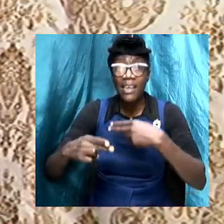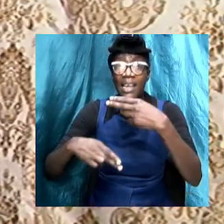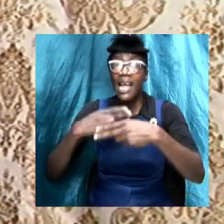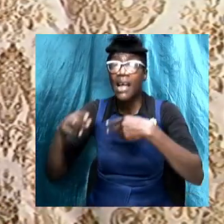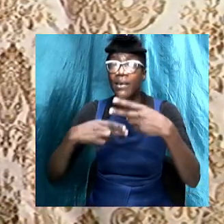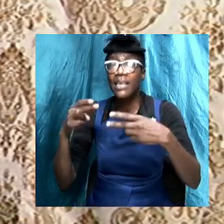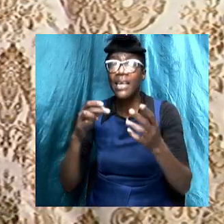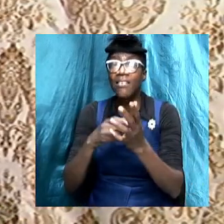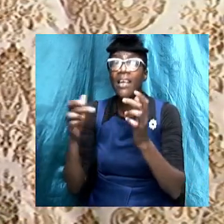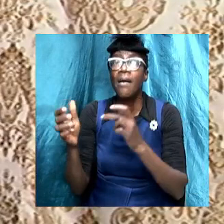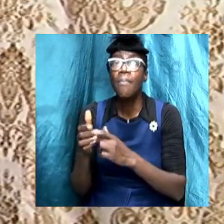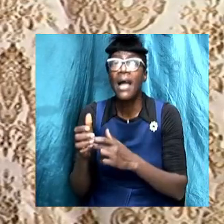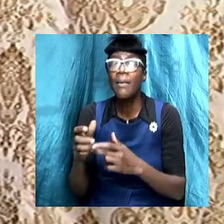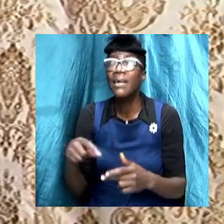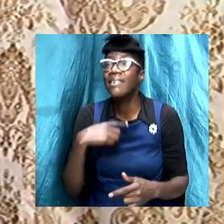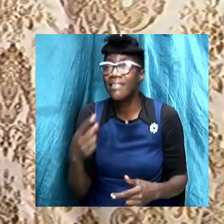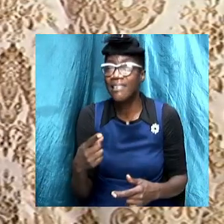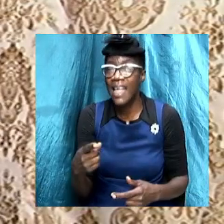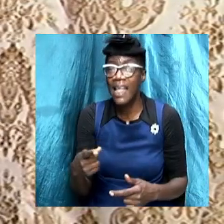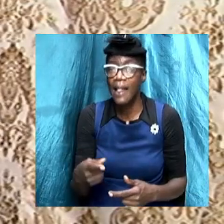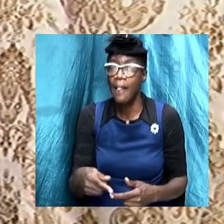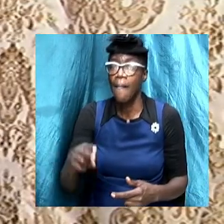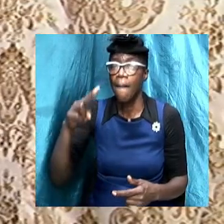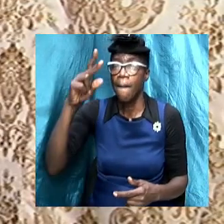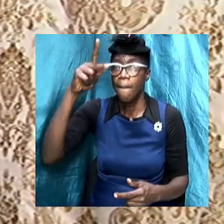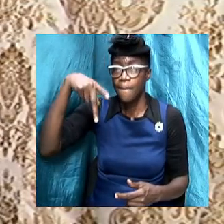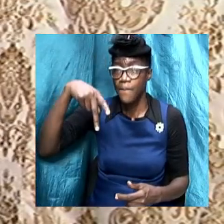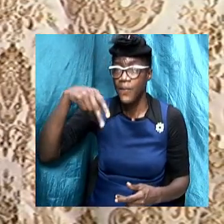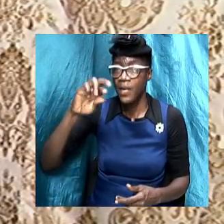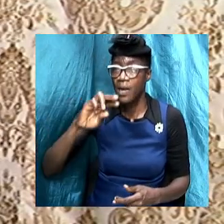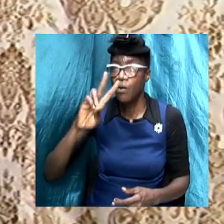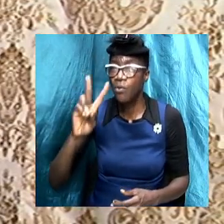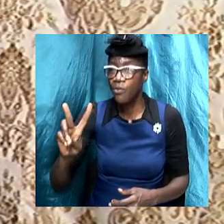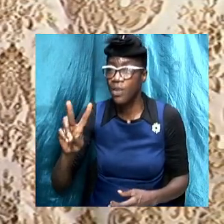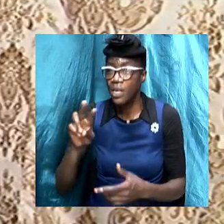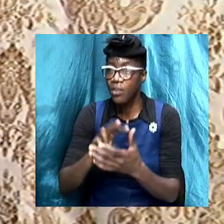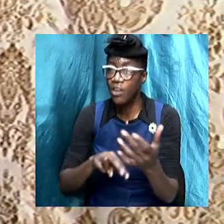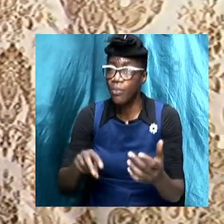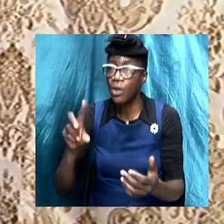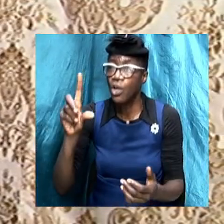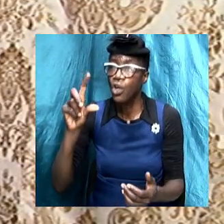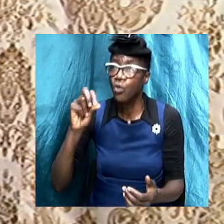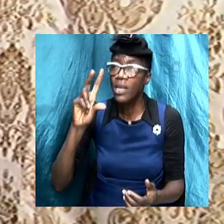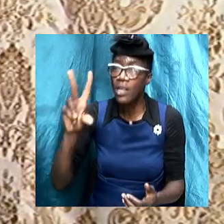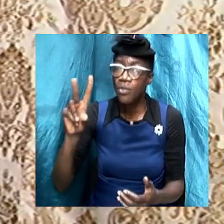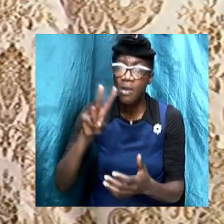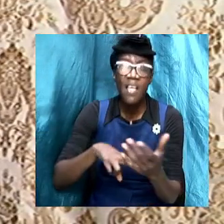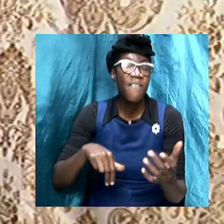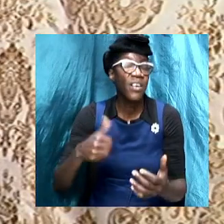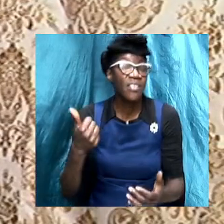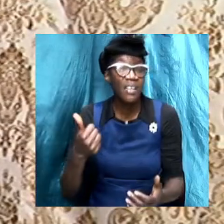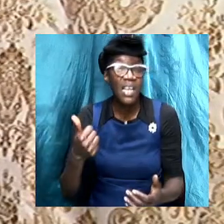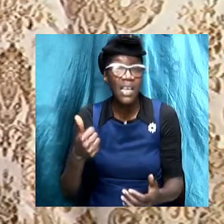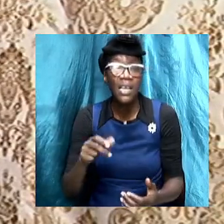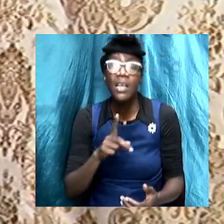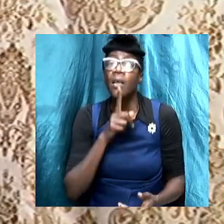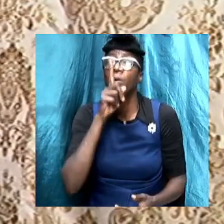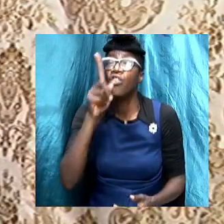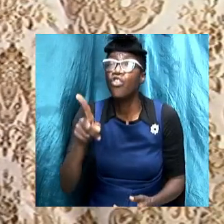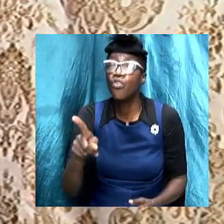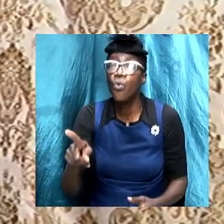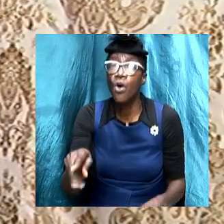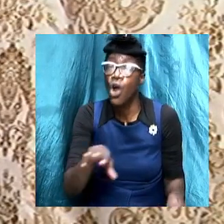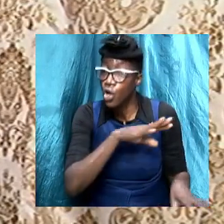The Bible says in Proverbs chapter 23 and verse 10 that we must ensure that we do not remove the